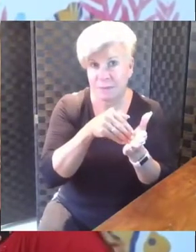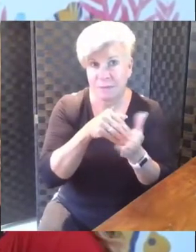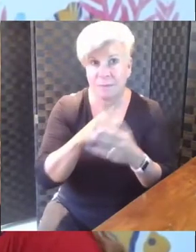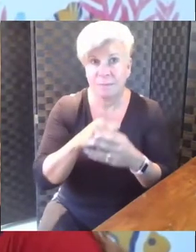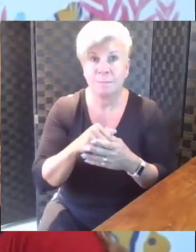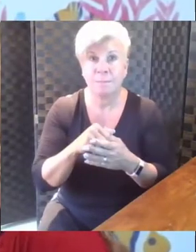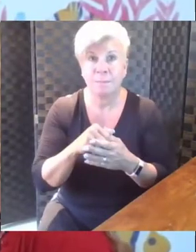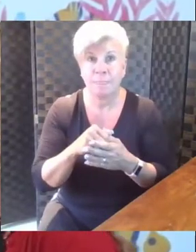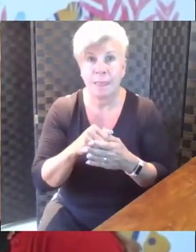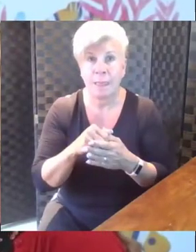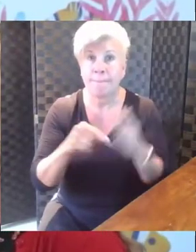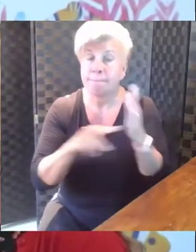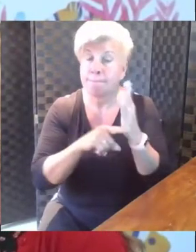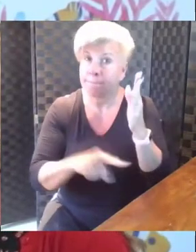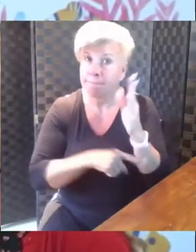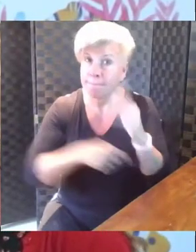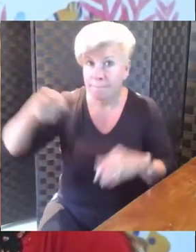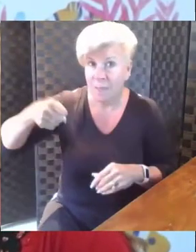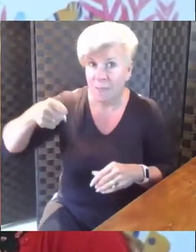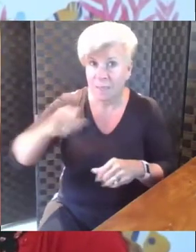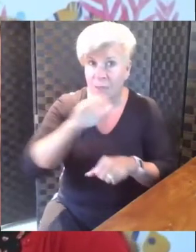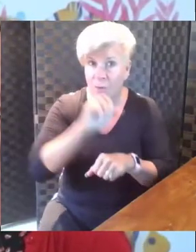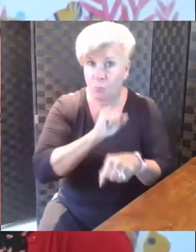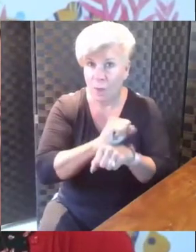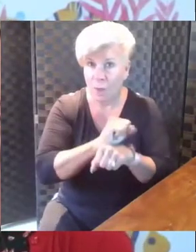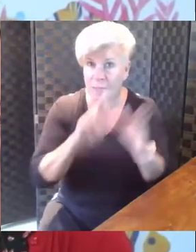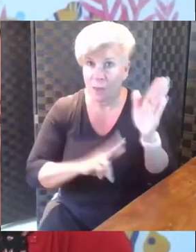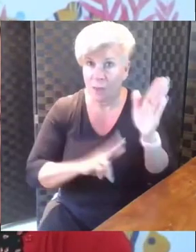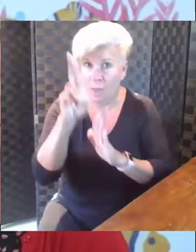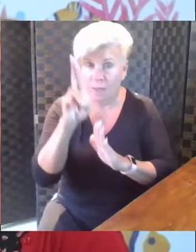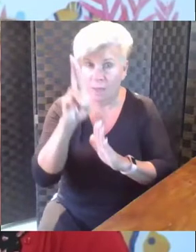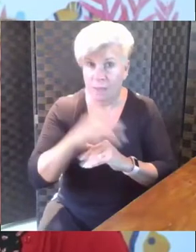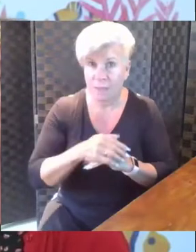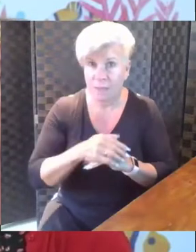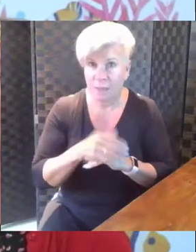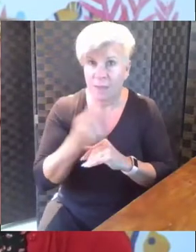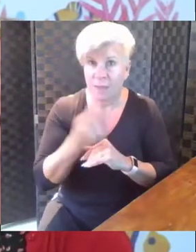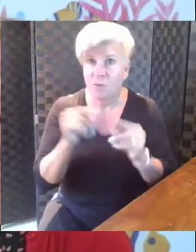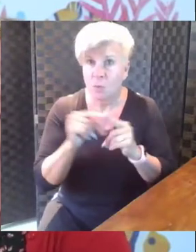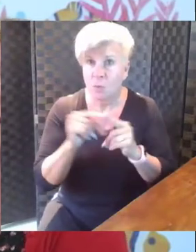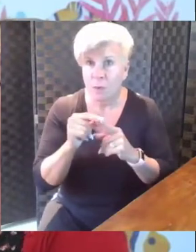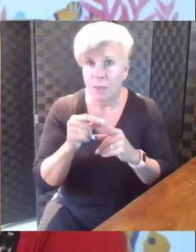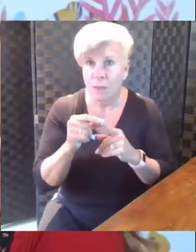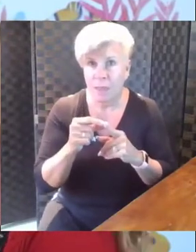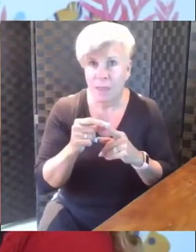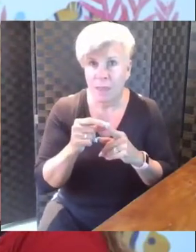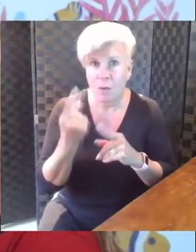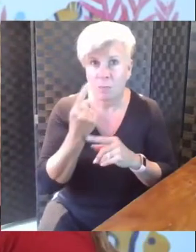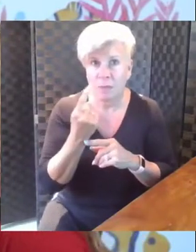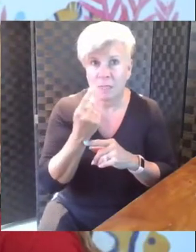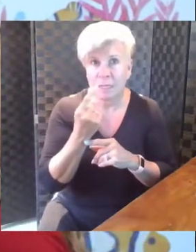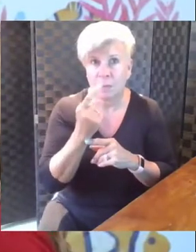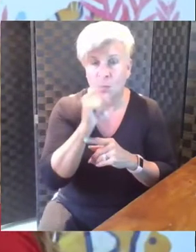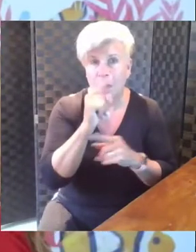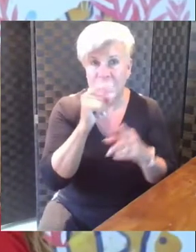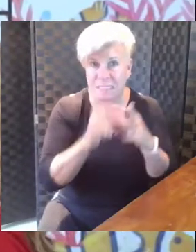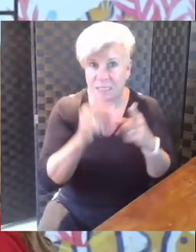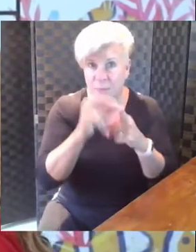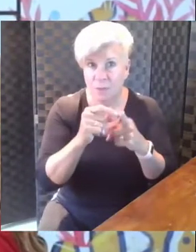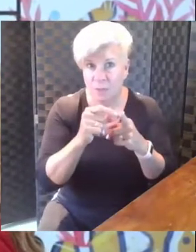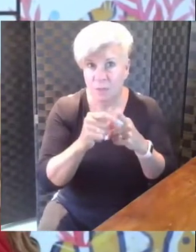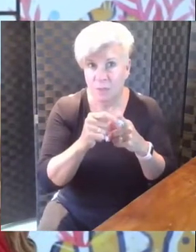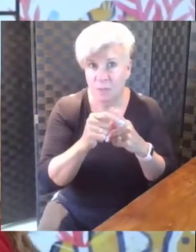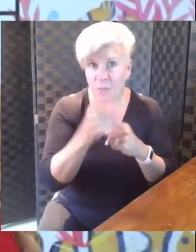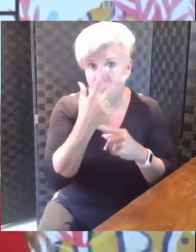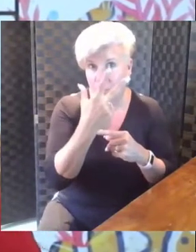middle of the word, bucket, rock, and rocket. So we have a few words that have just one syllable, chick,